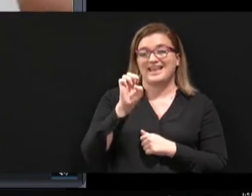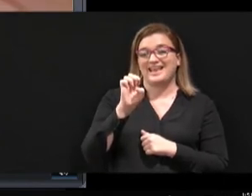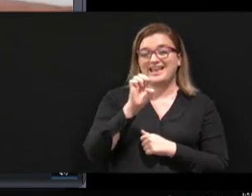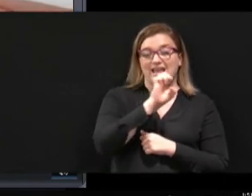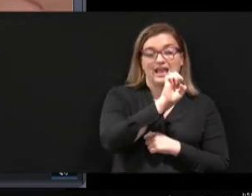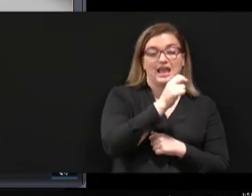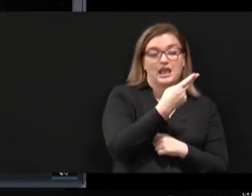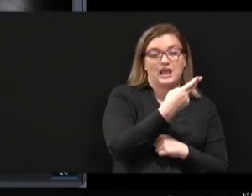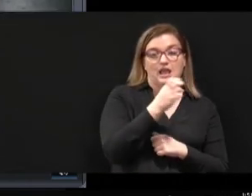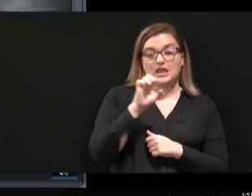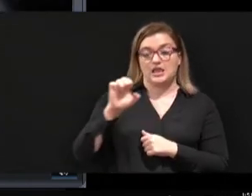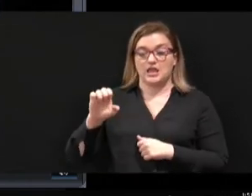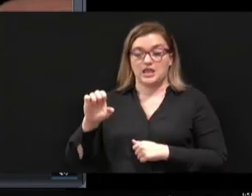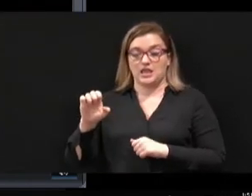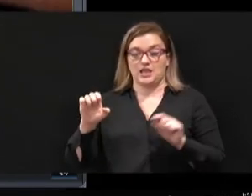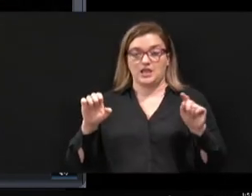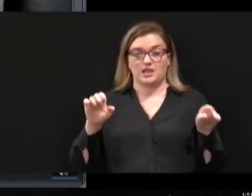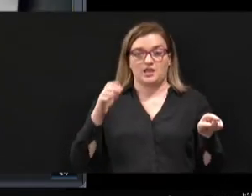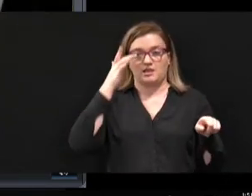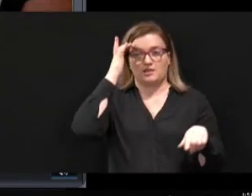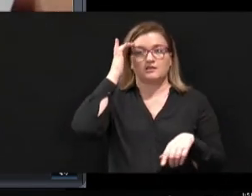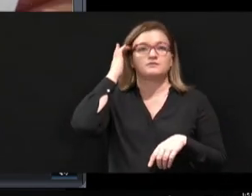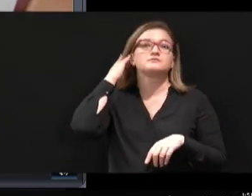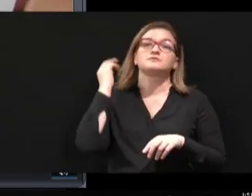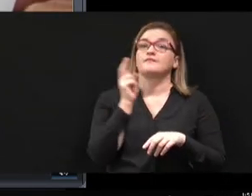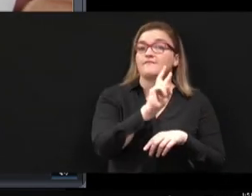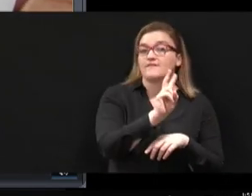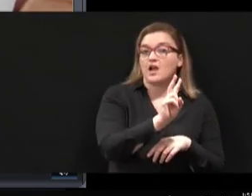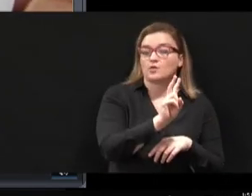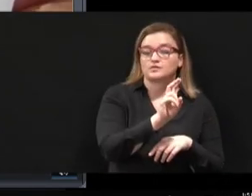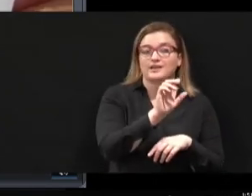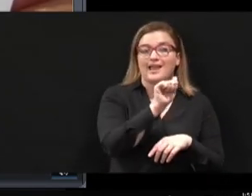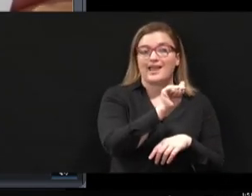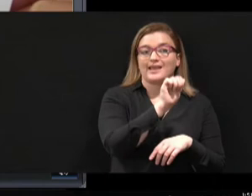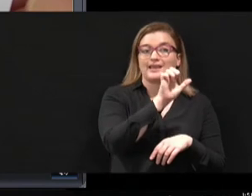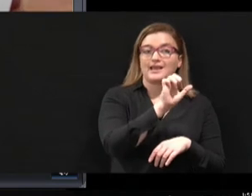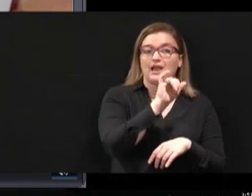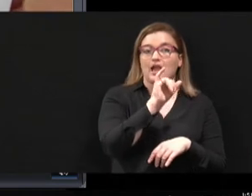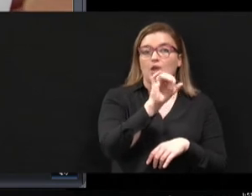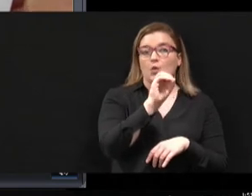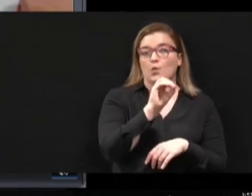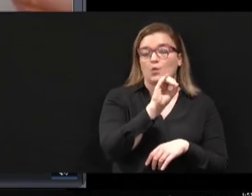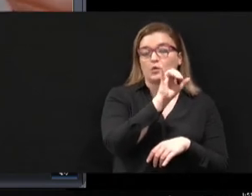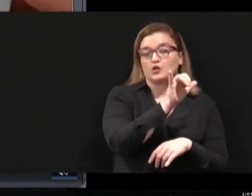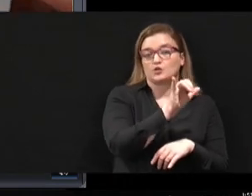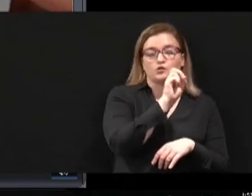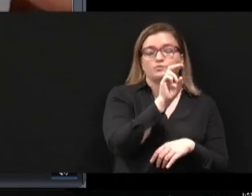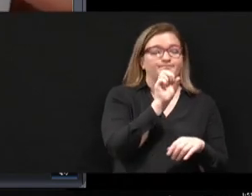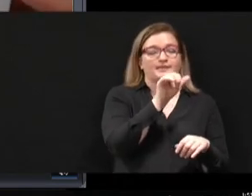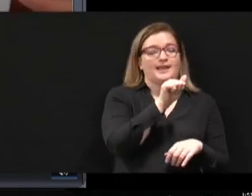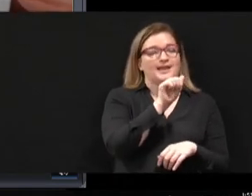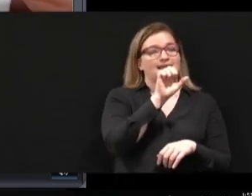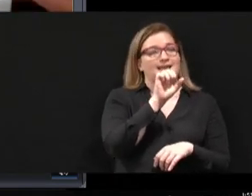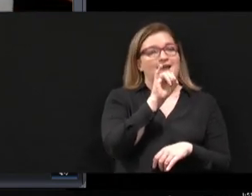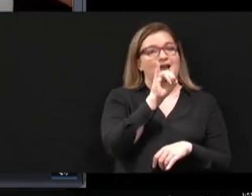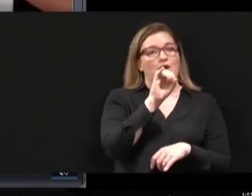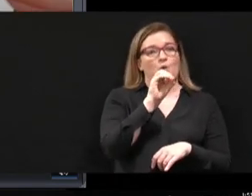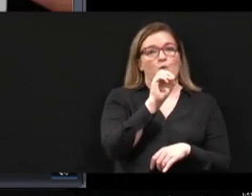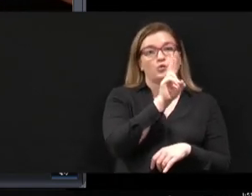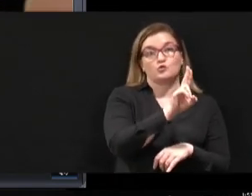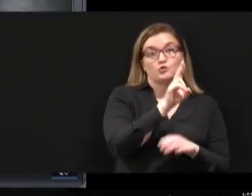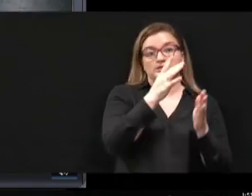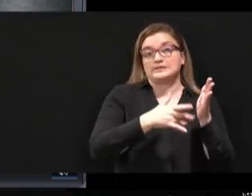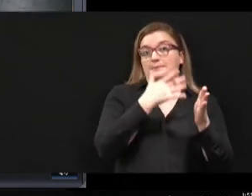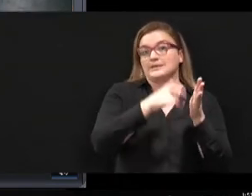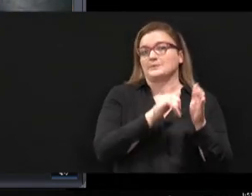E, and name me the vowels, A, E, I, O, U, and sometimes